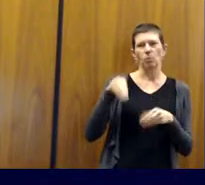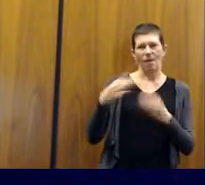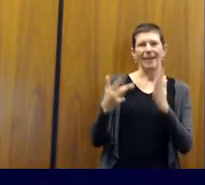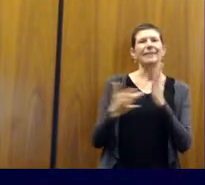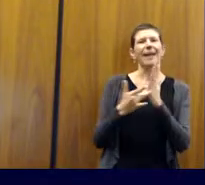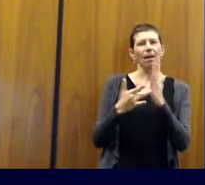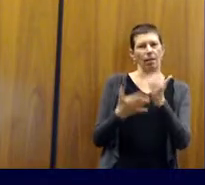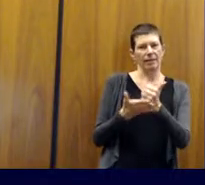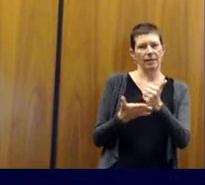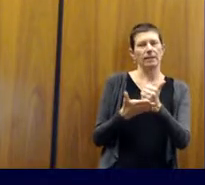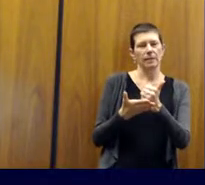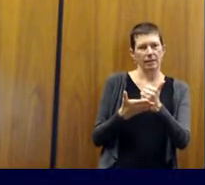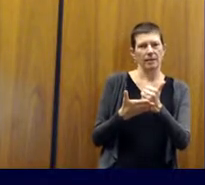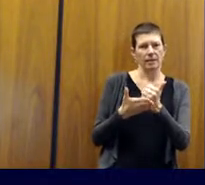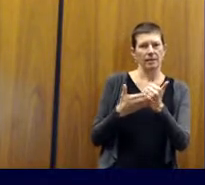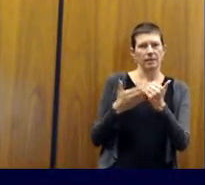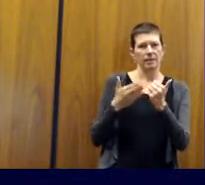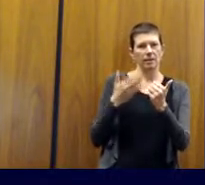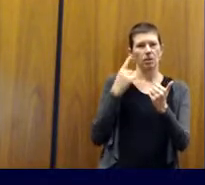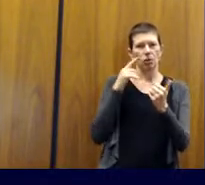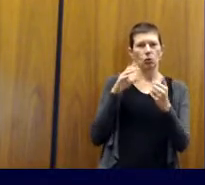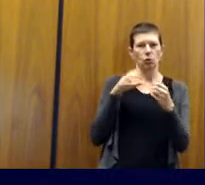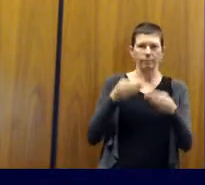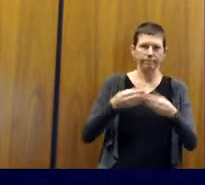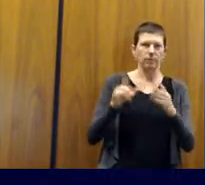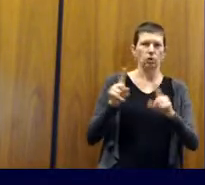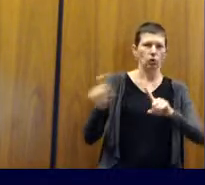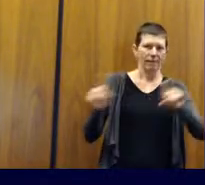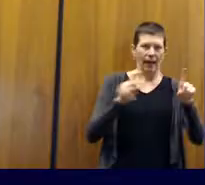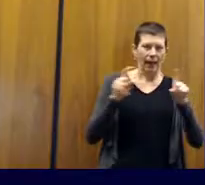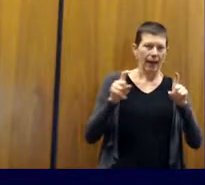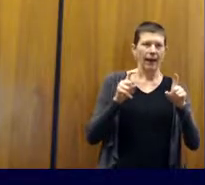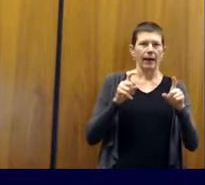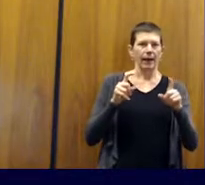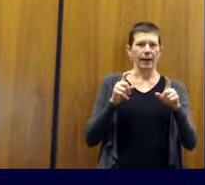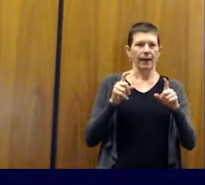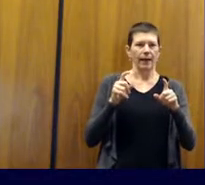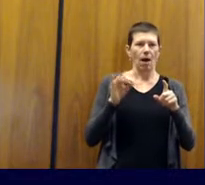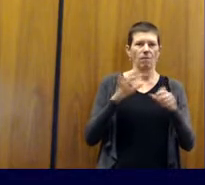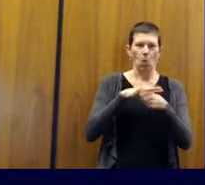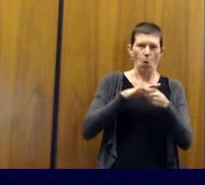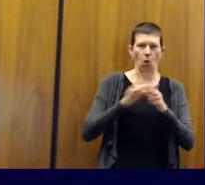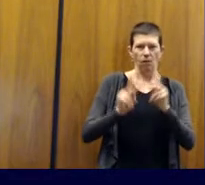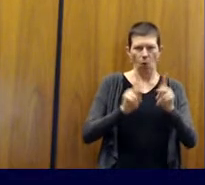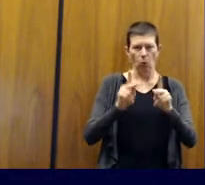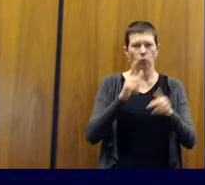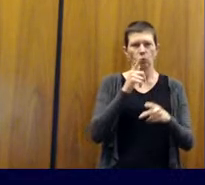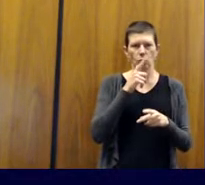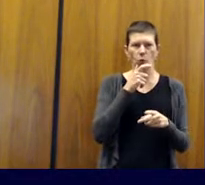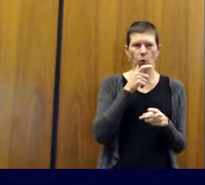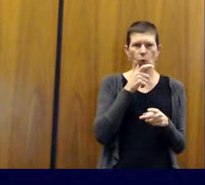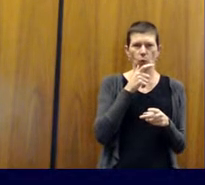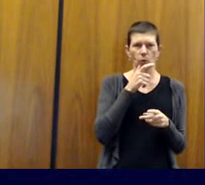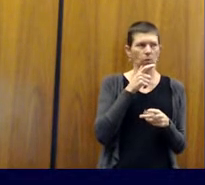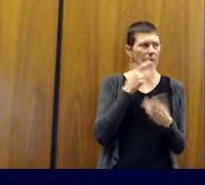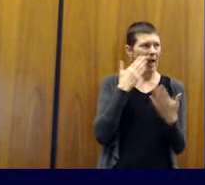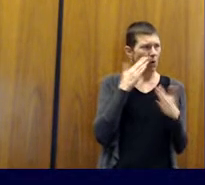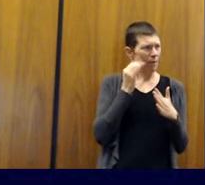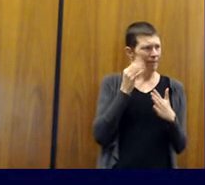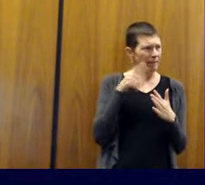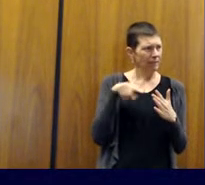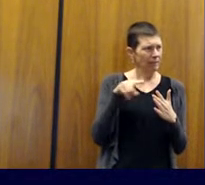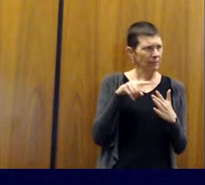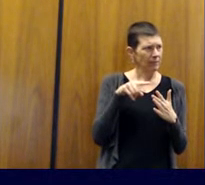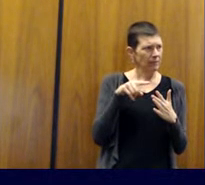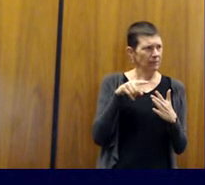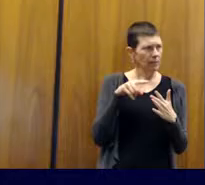technical assistance to do a survey of local folks who are, I don't know if